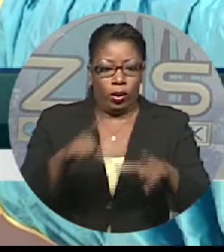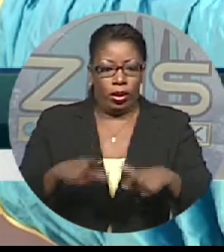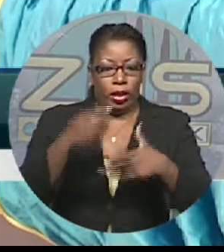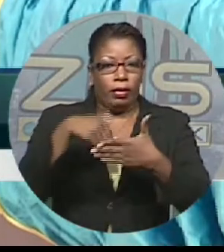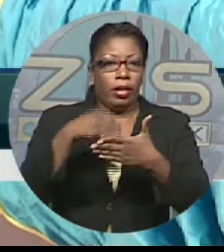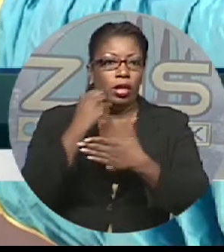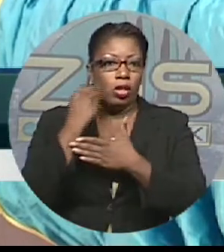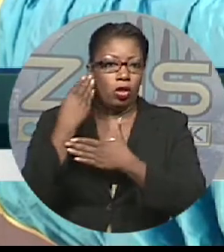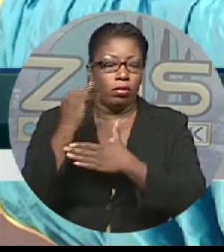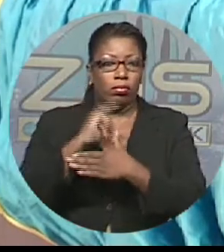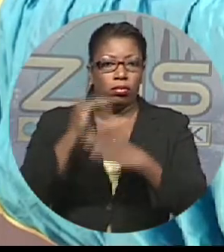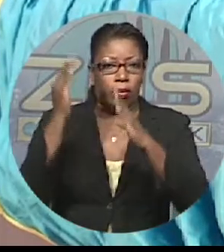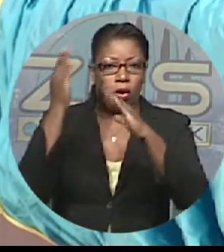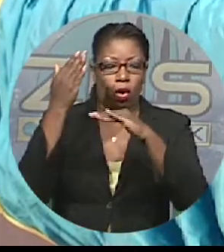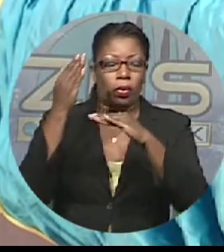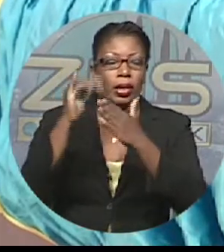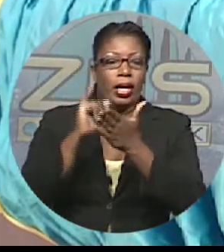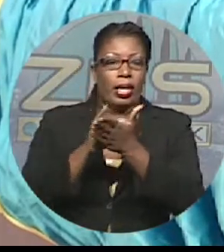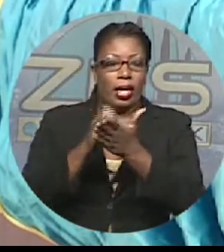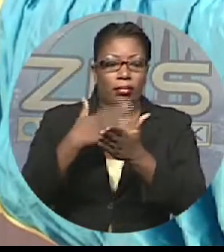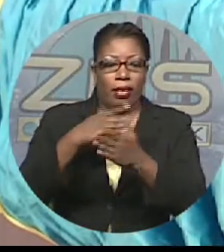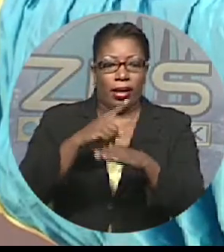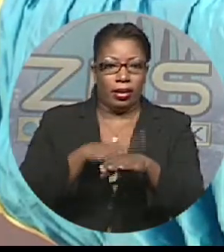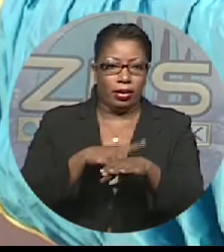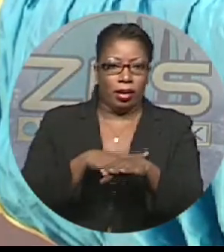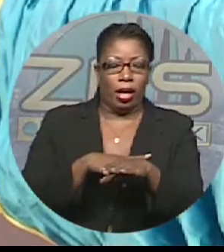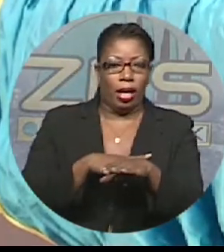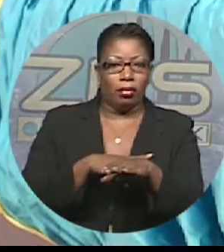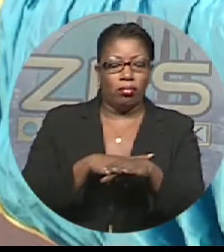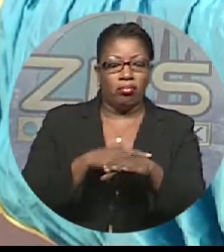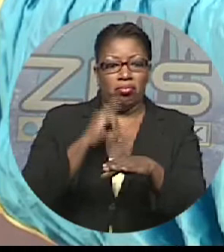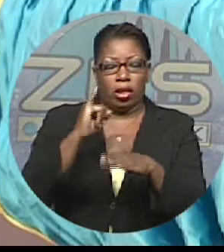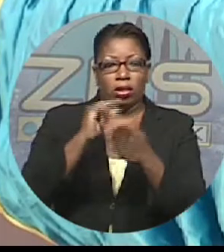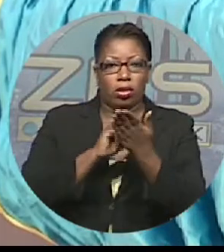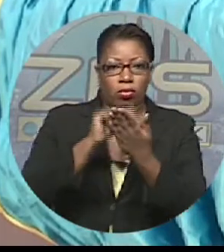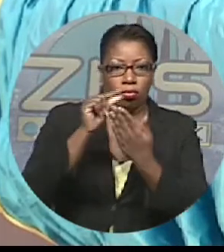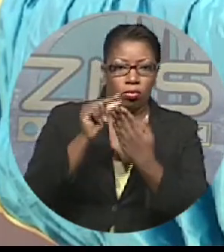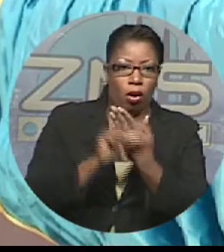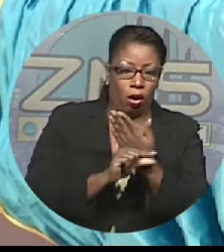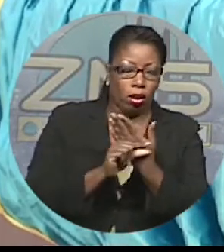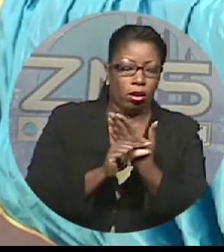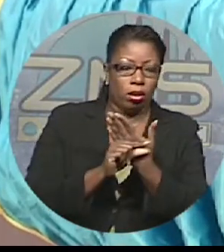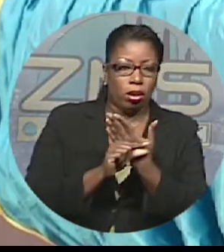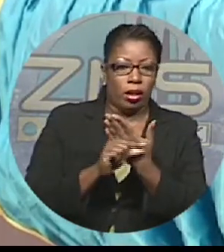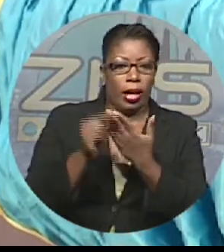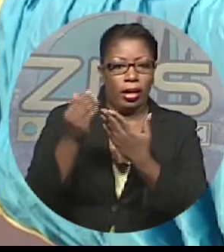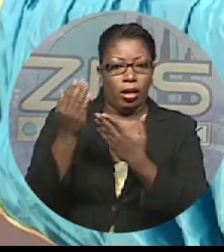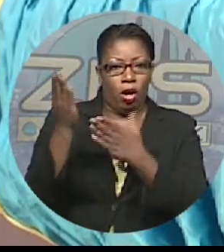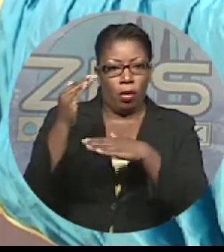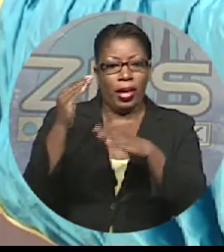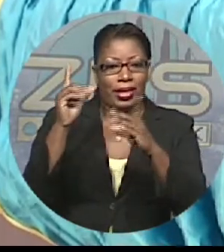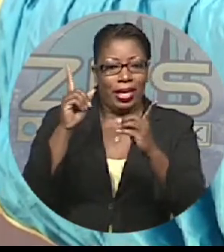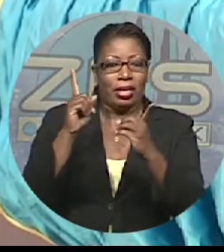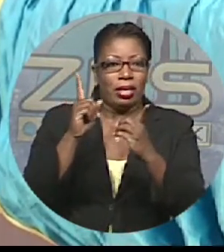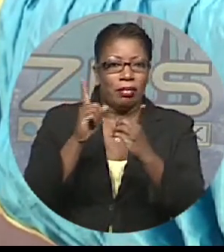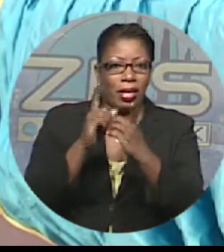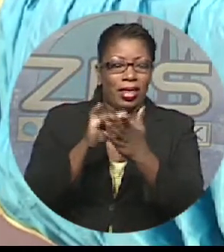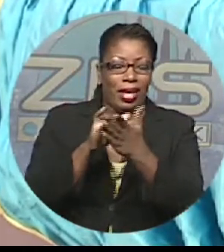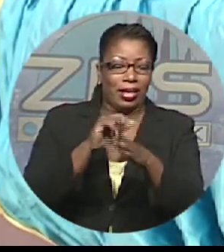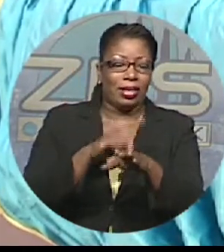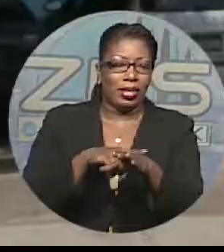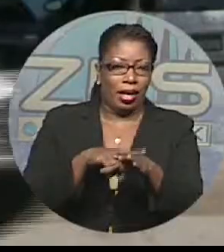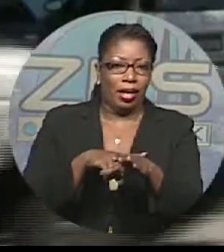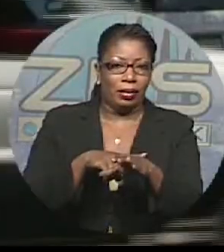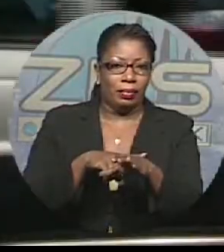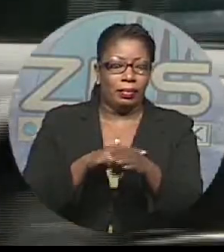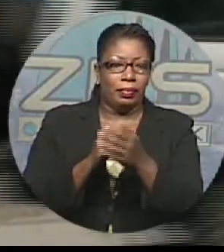homes. And so I'm hoping that my timeline is for August, and I hope that they meet the time frame for us to have persons in there before